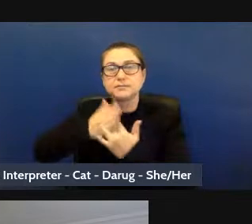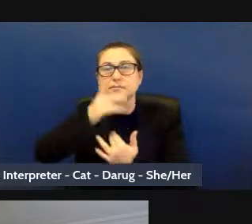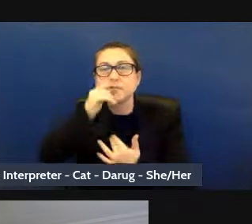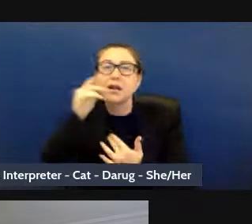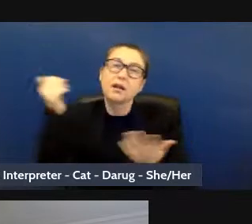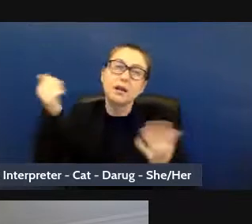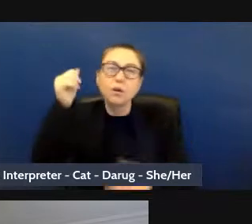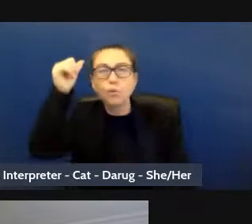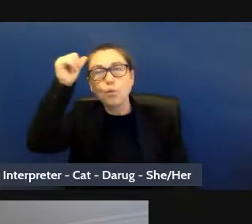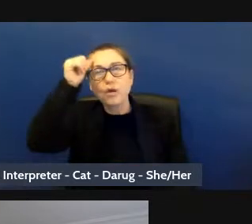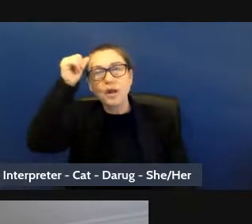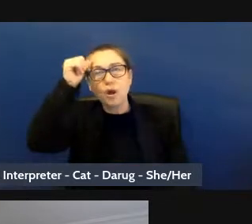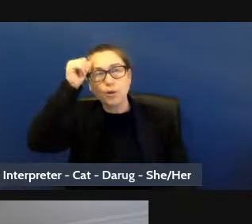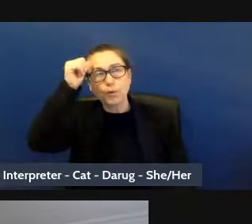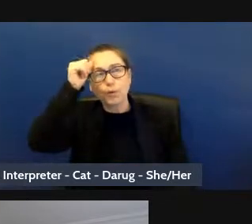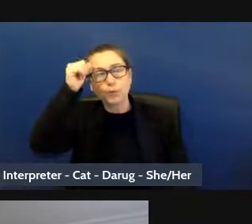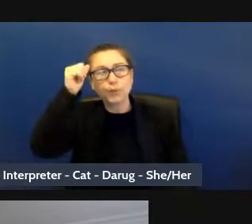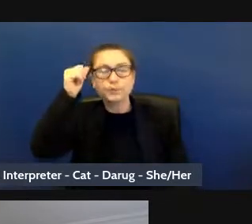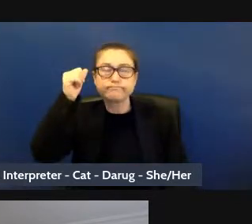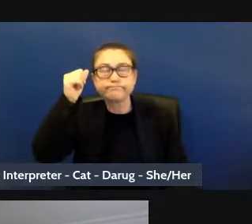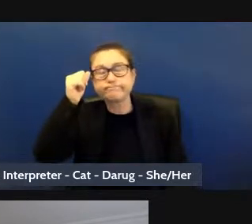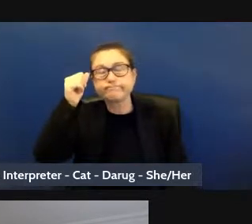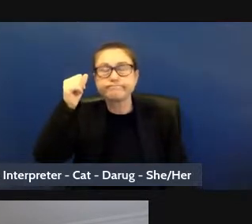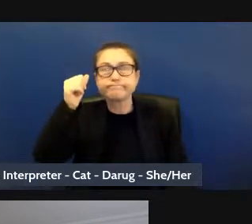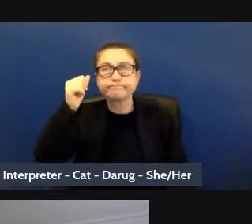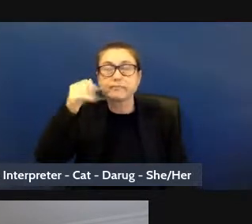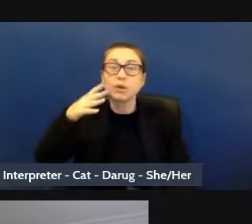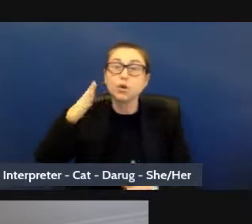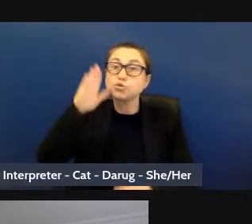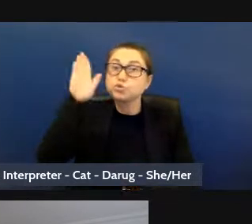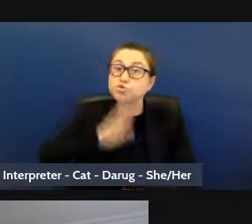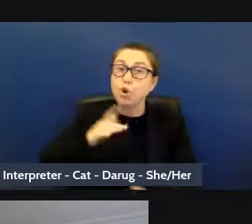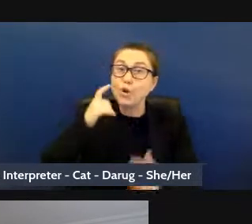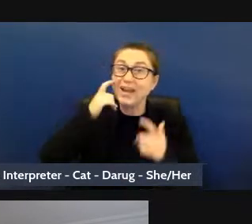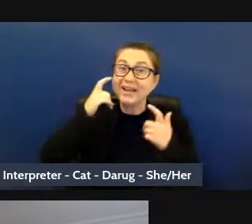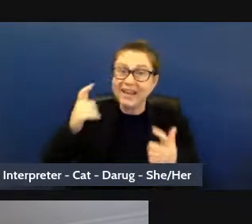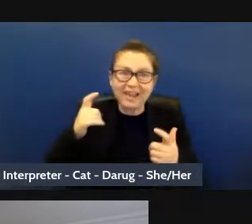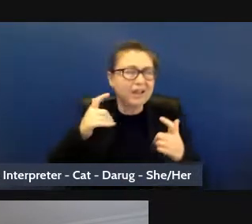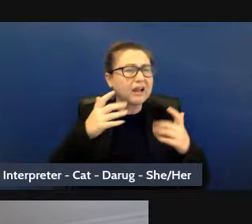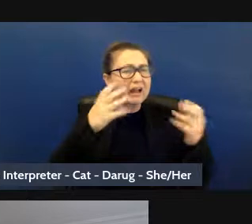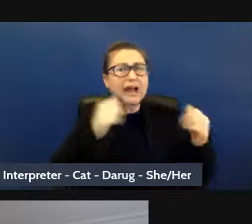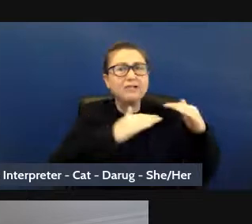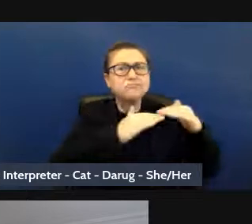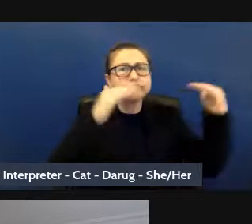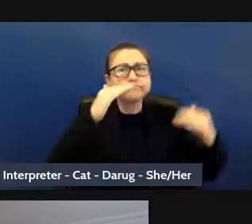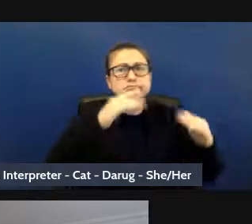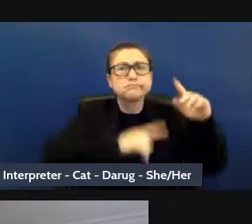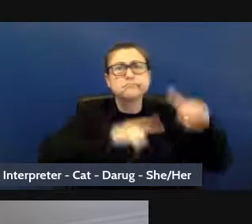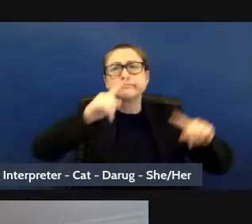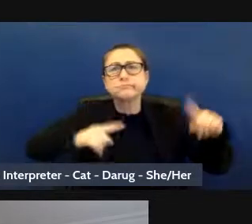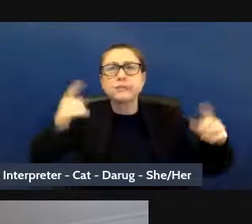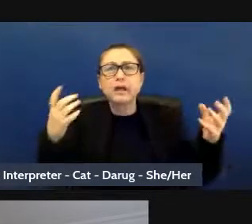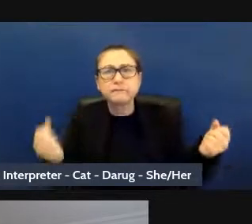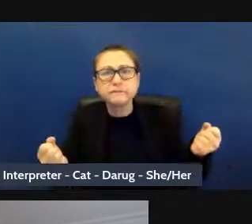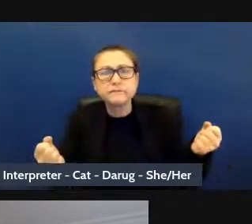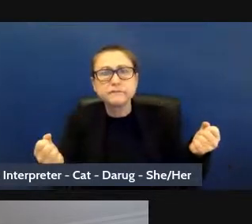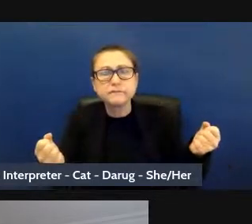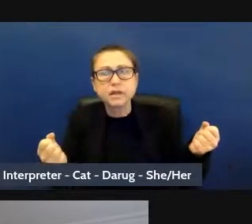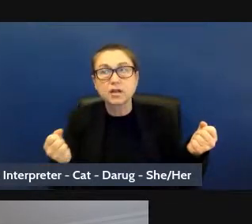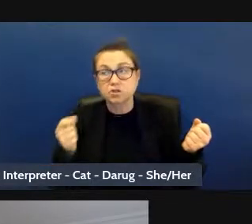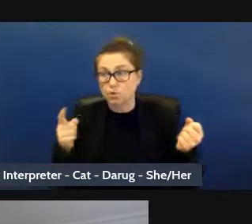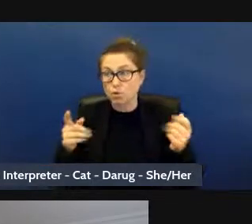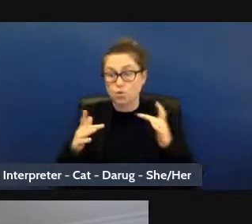inequities in how people can access stroke care. But actually, I as part of